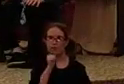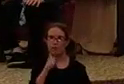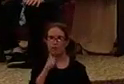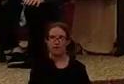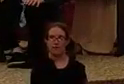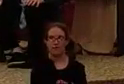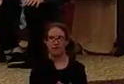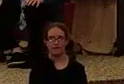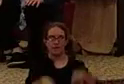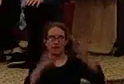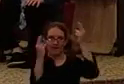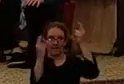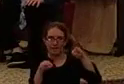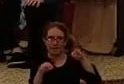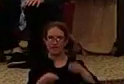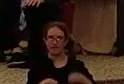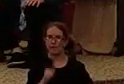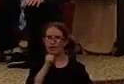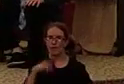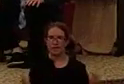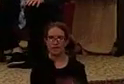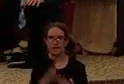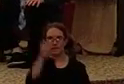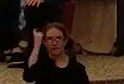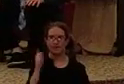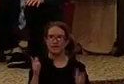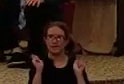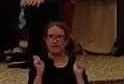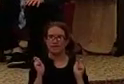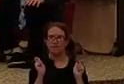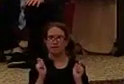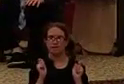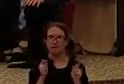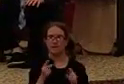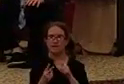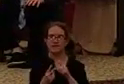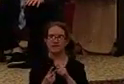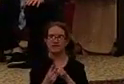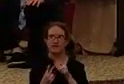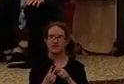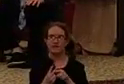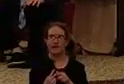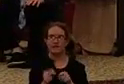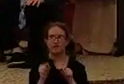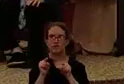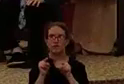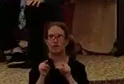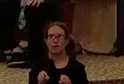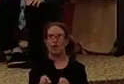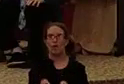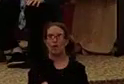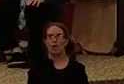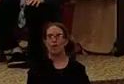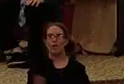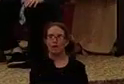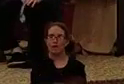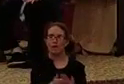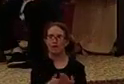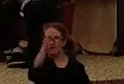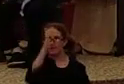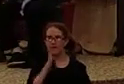here by happenstance. You're not here because all of a sudden you just decided you would go to youth camp this year. You're here because